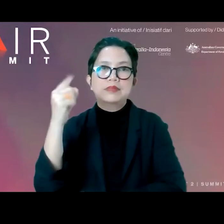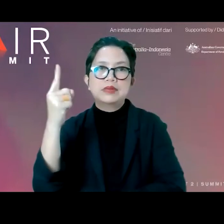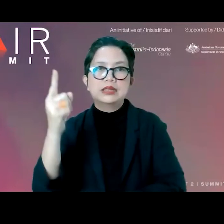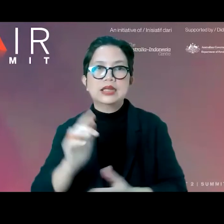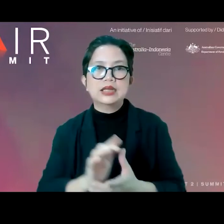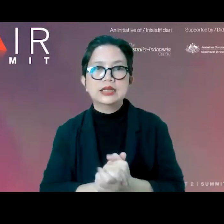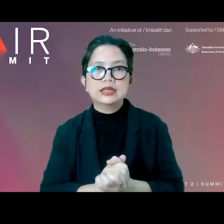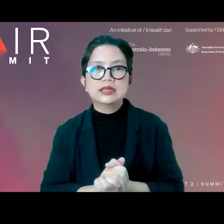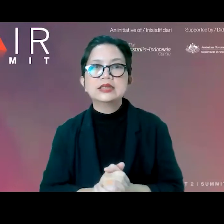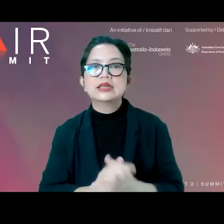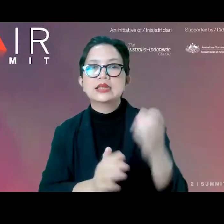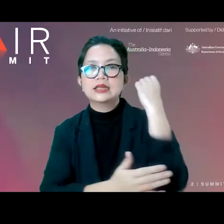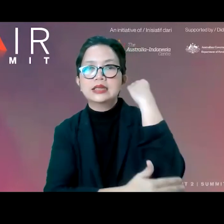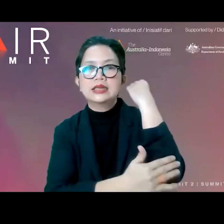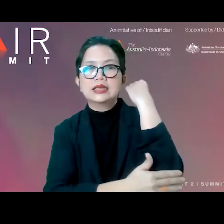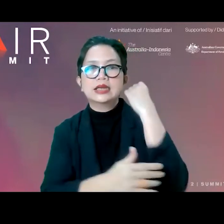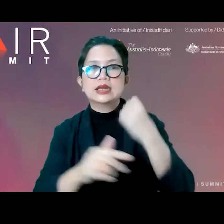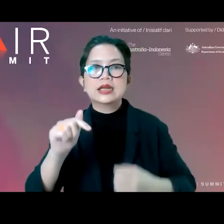this is no easy feat.